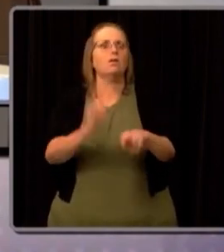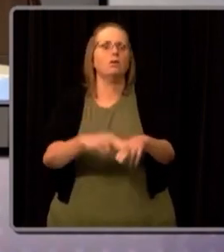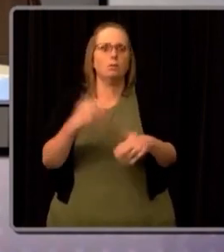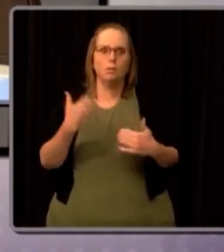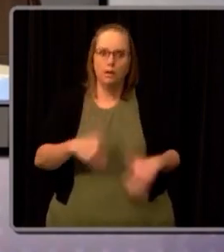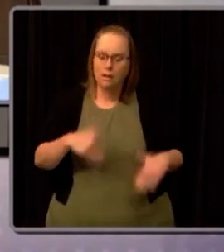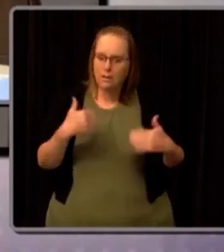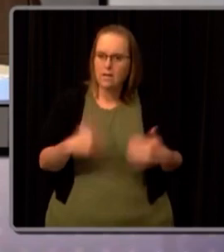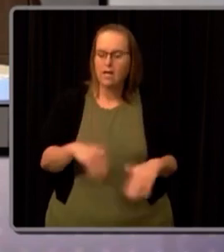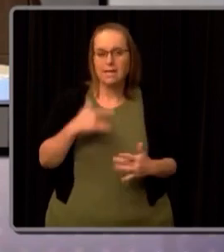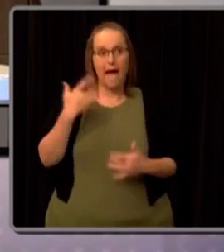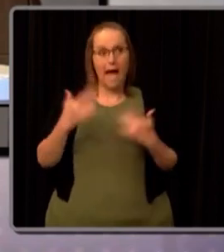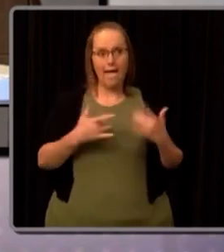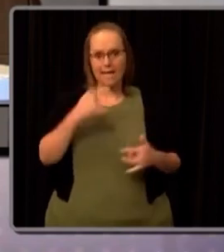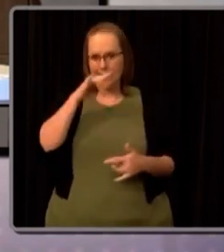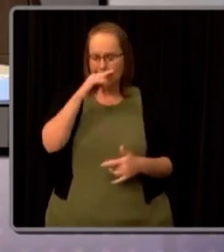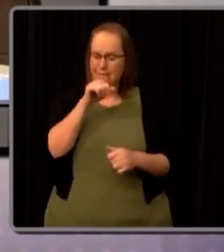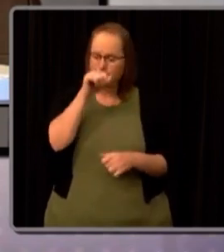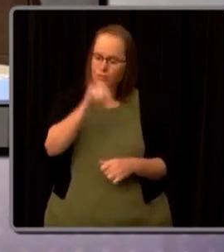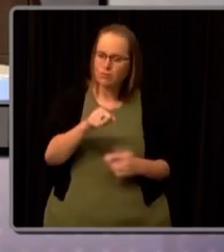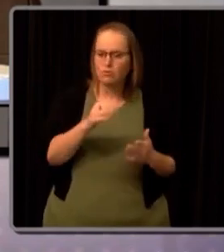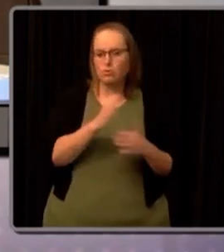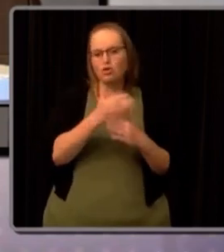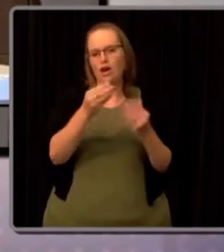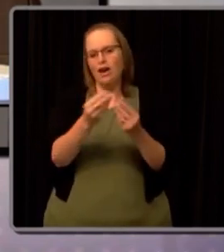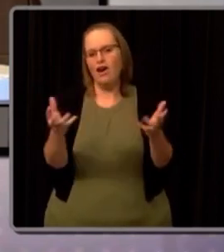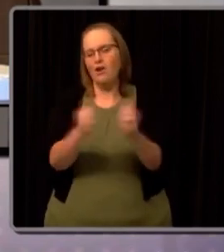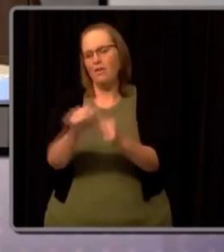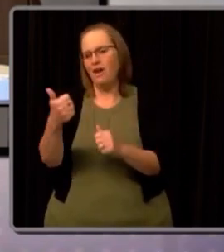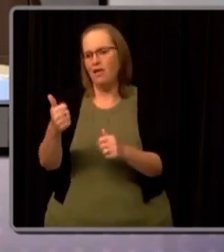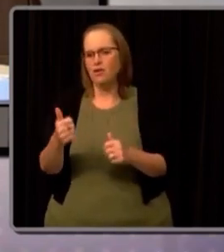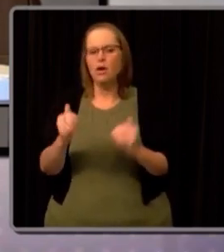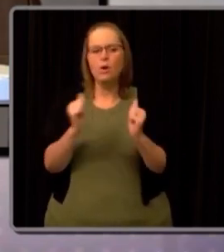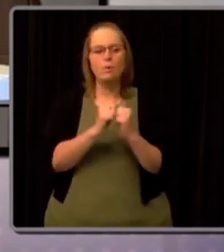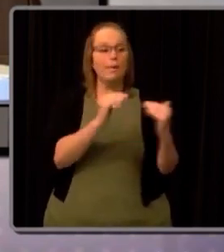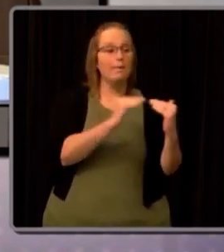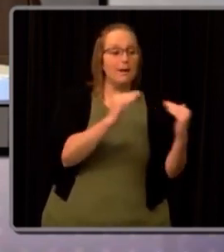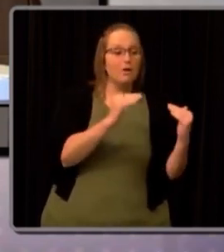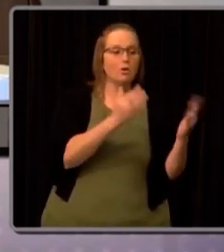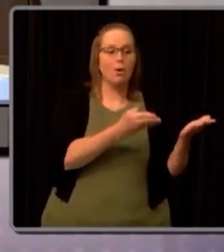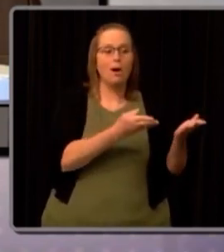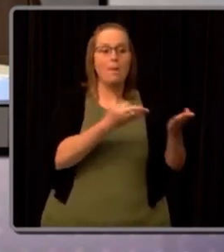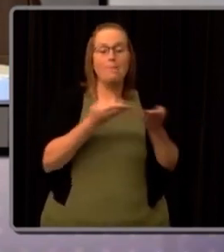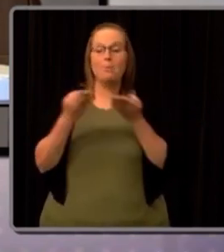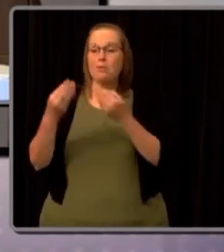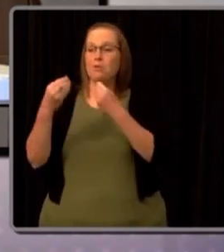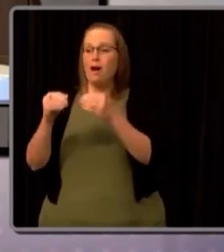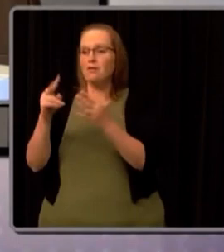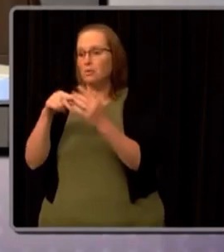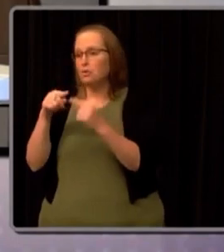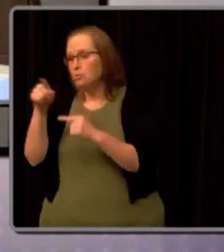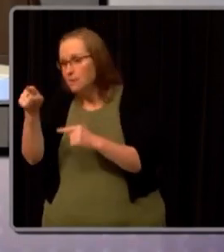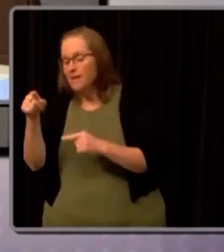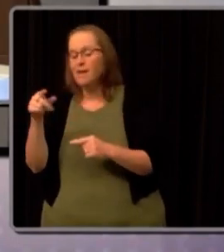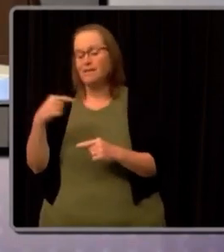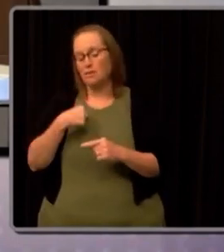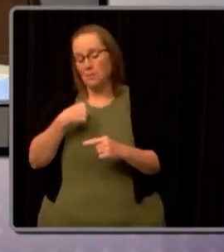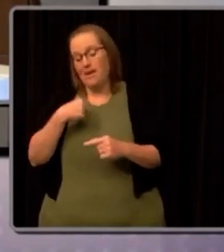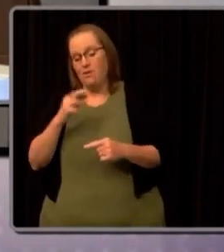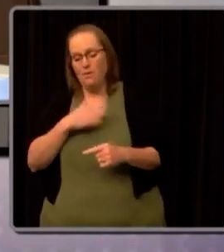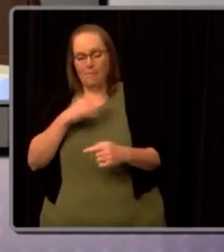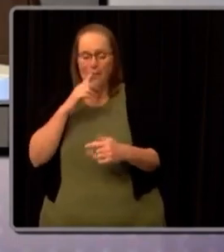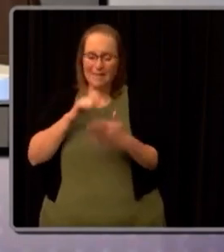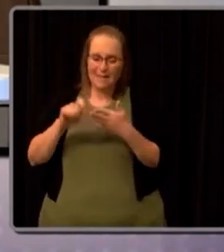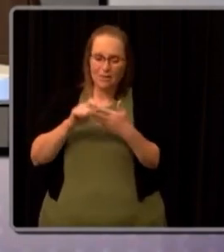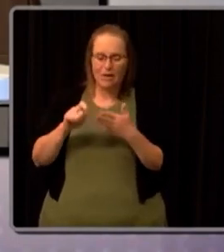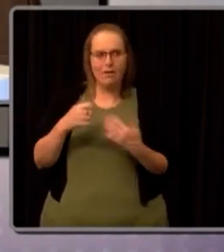And kids love to share their writing with others, whether it's their peers, whether they're bringing it up to the office to read it to me or my secretary, they love sharing. And that's one of the